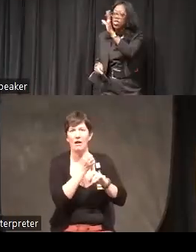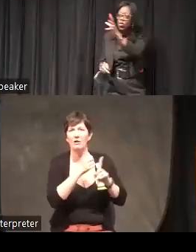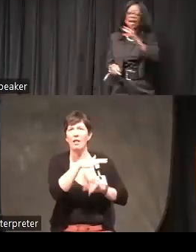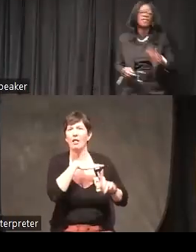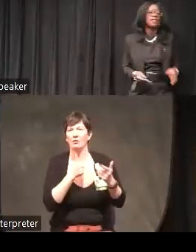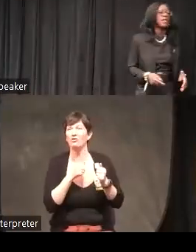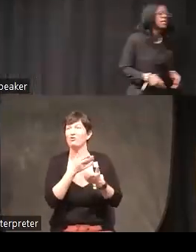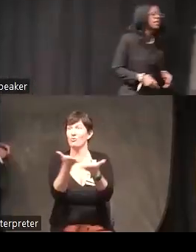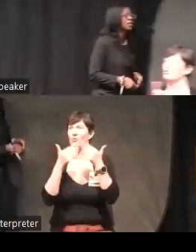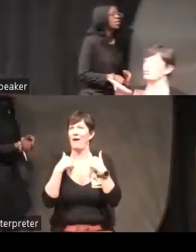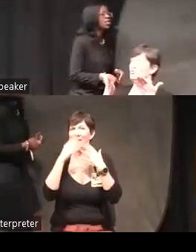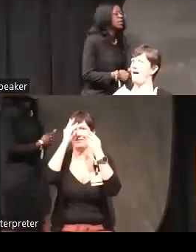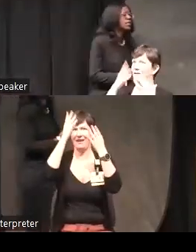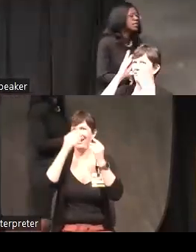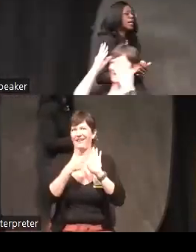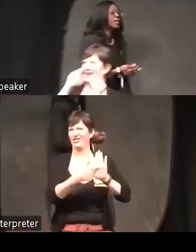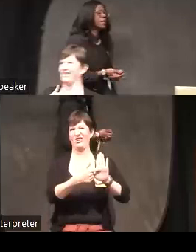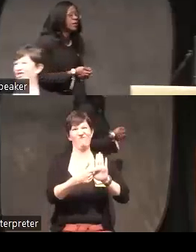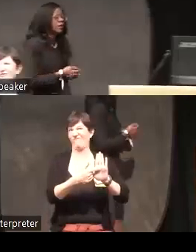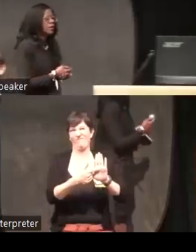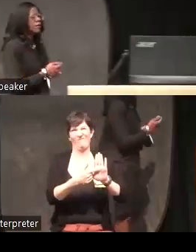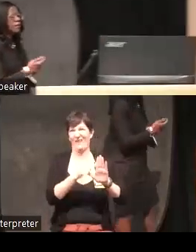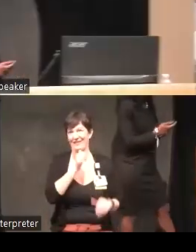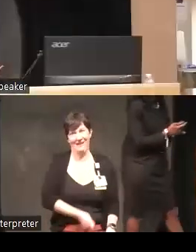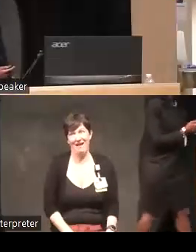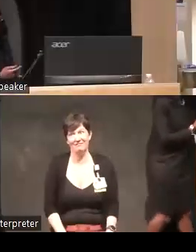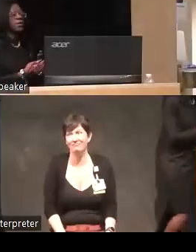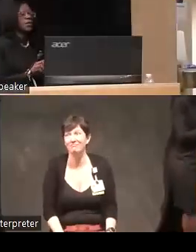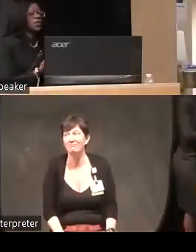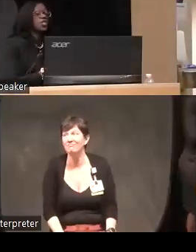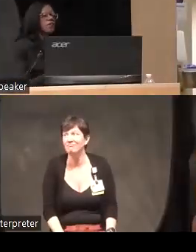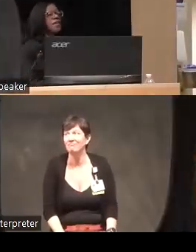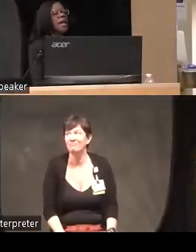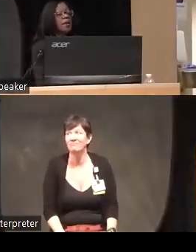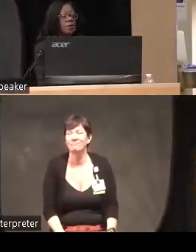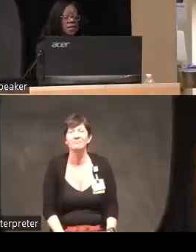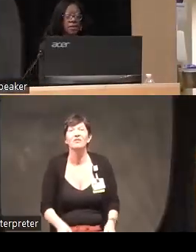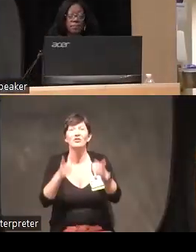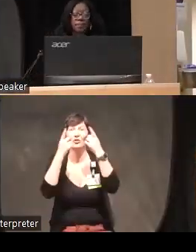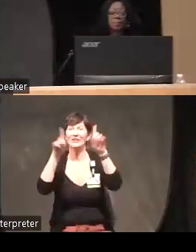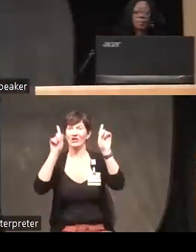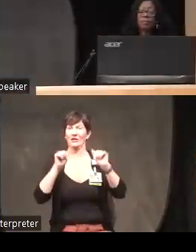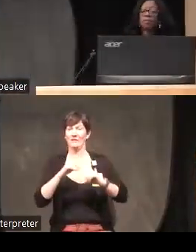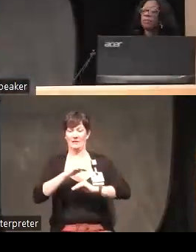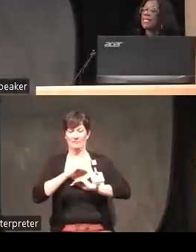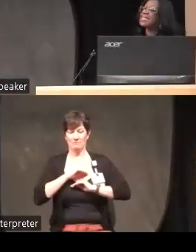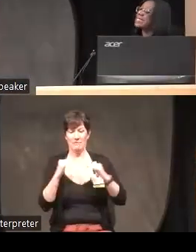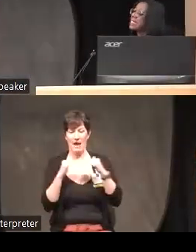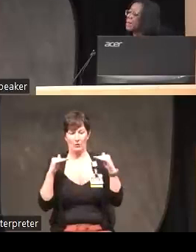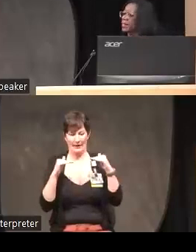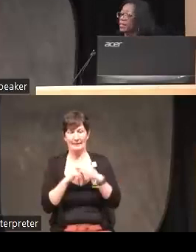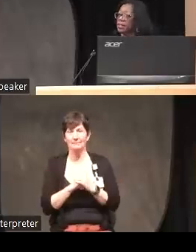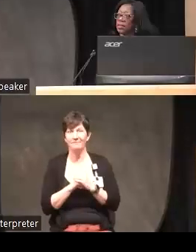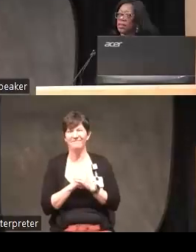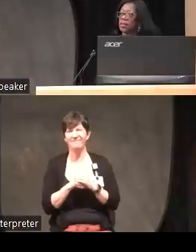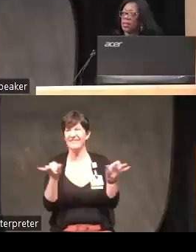of that. You have the data to show it's not, right? So achieving equity is